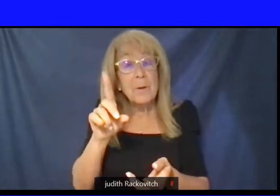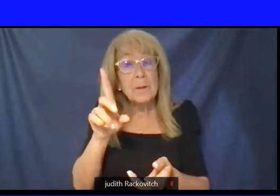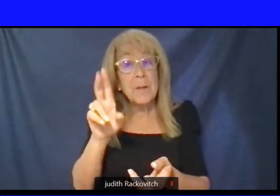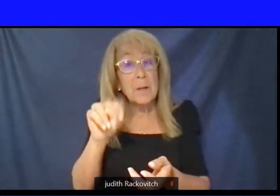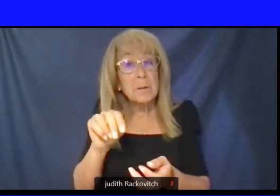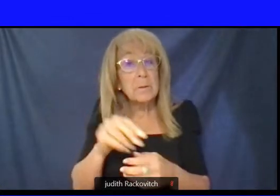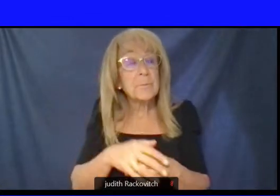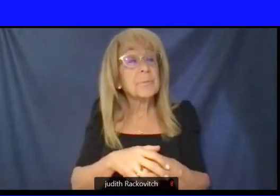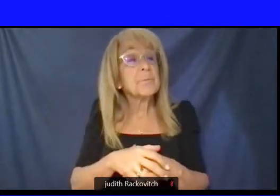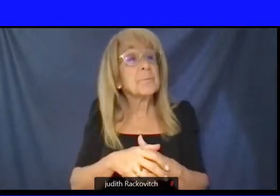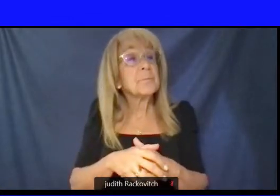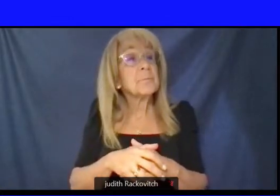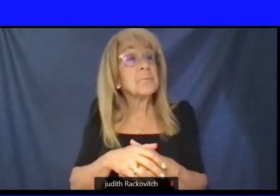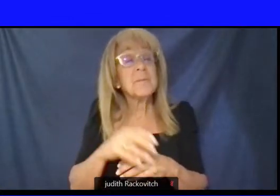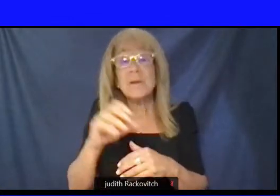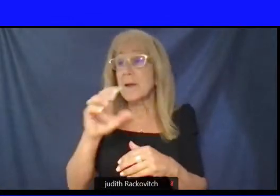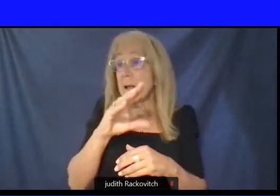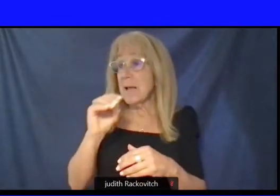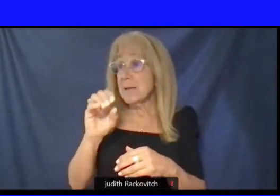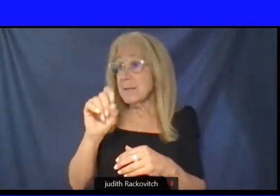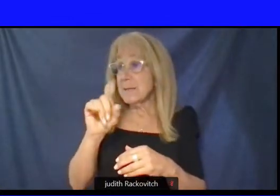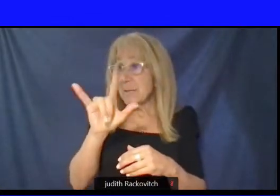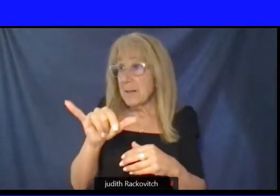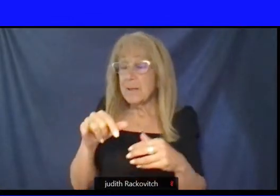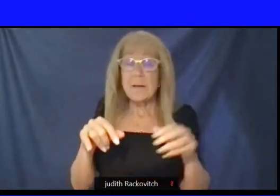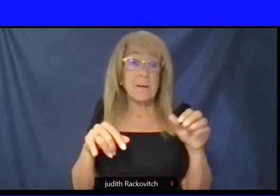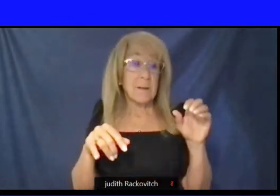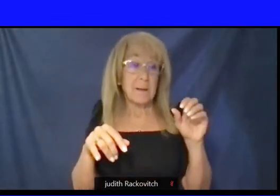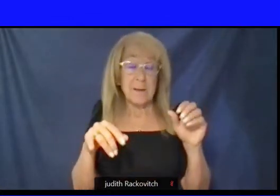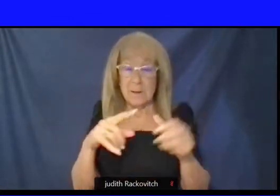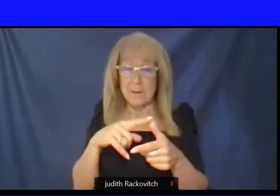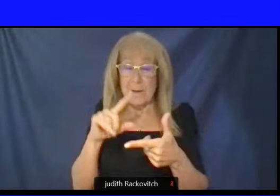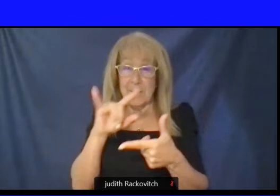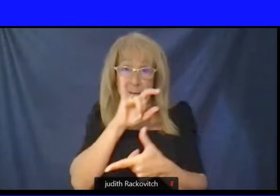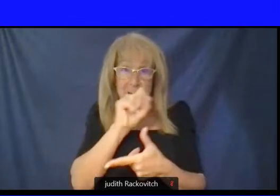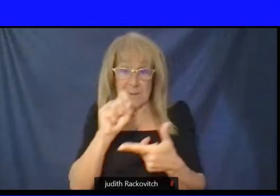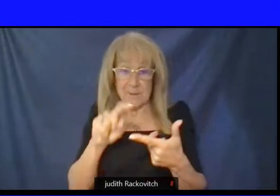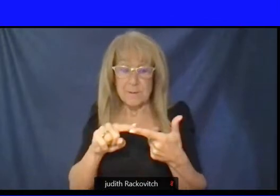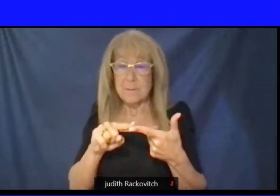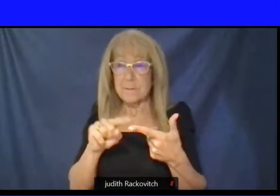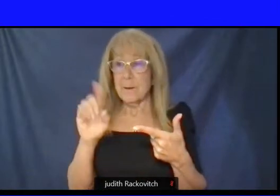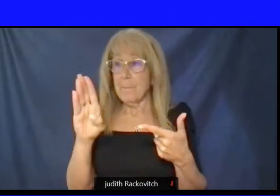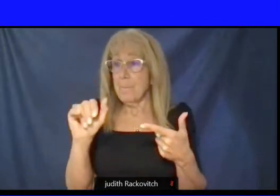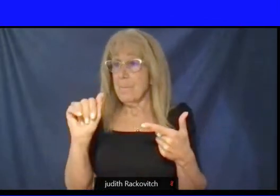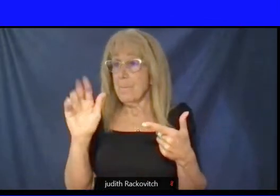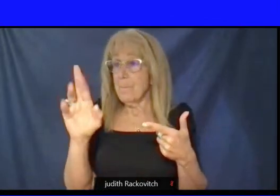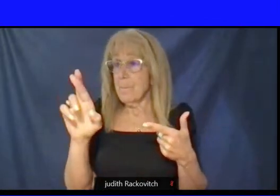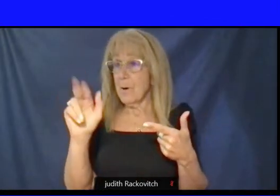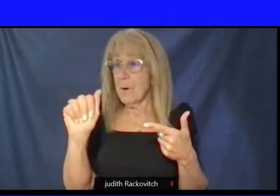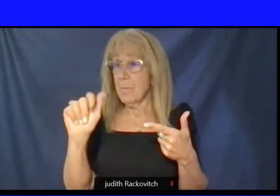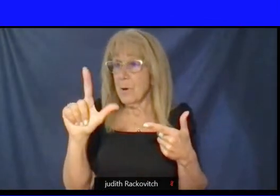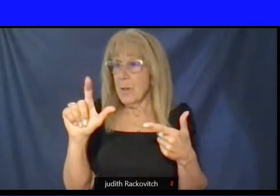extension of last time. I will go over some highlights. There is one follow-up item. I believe it